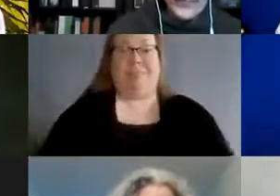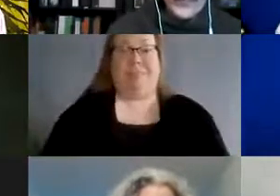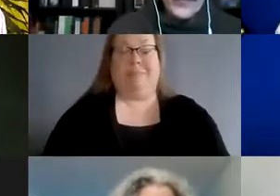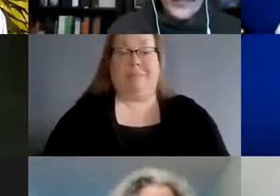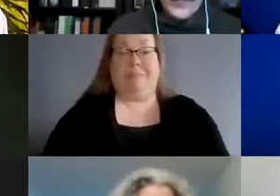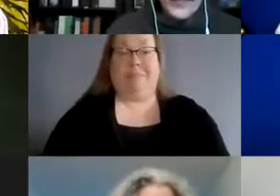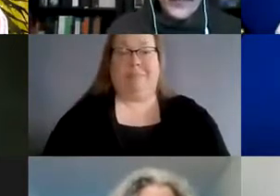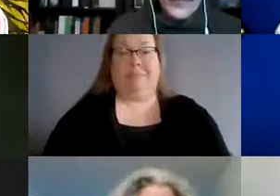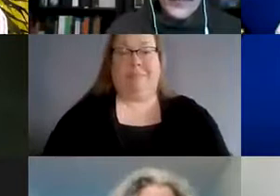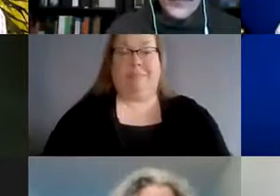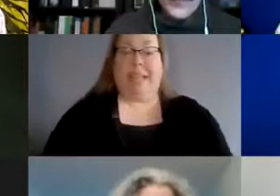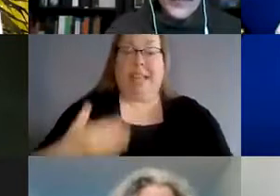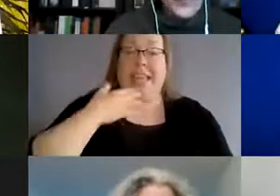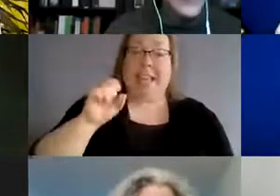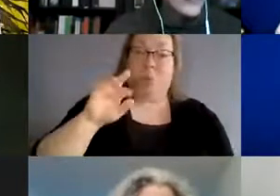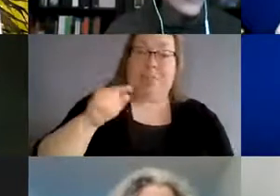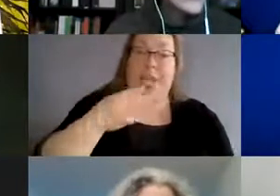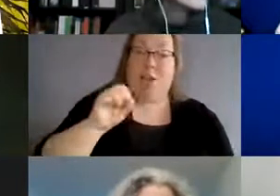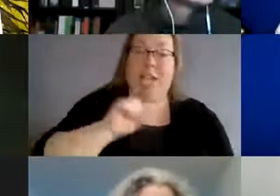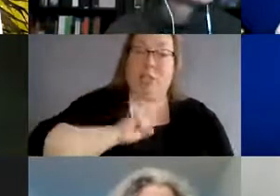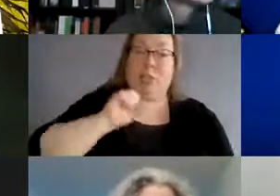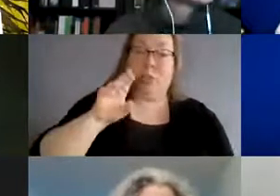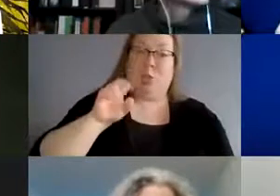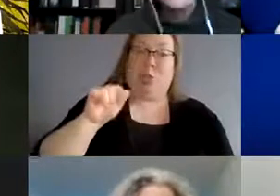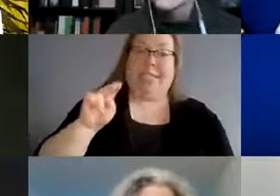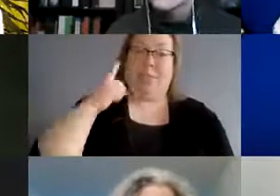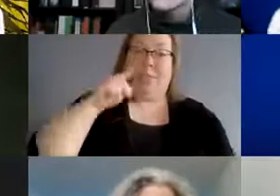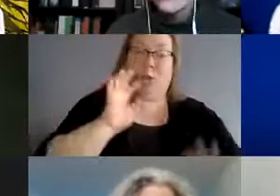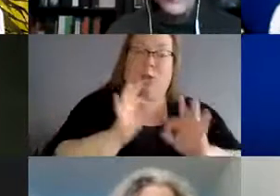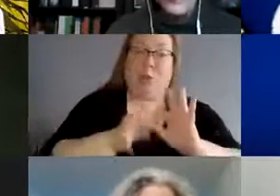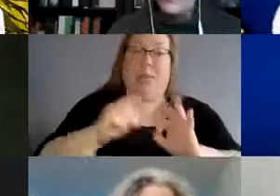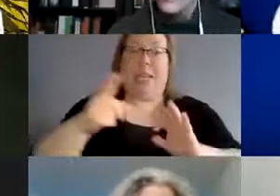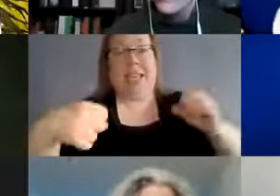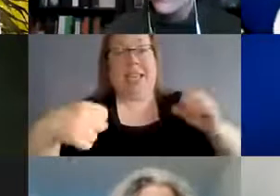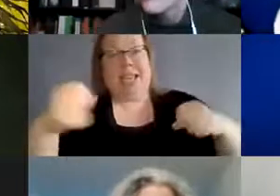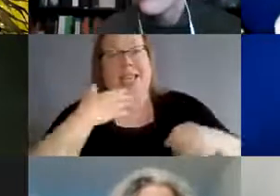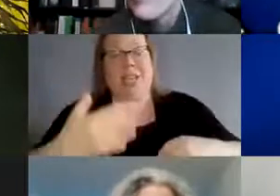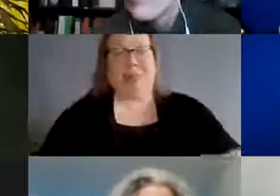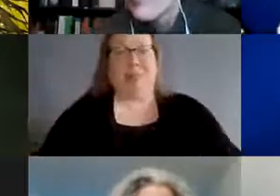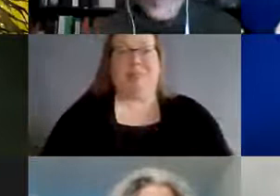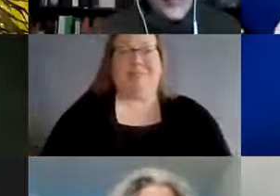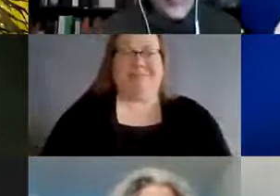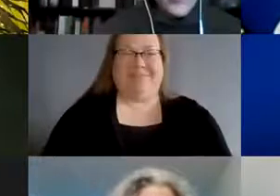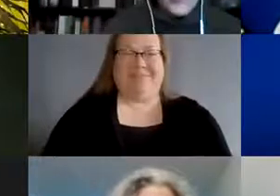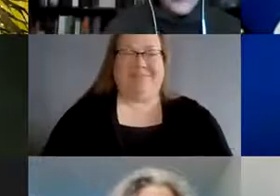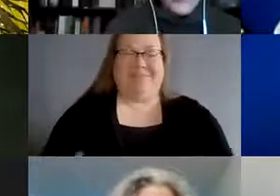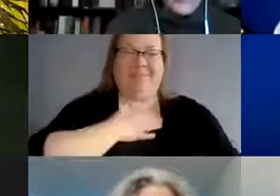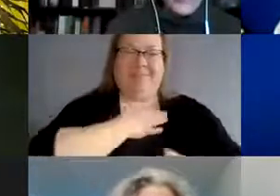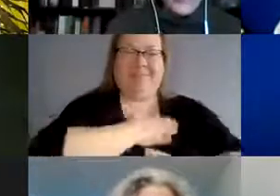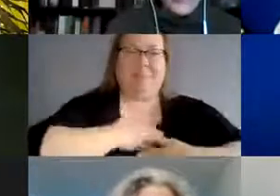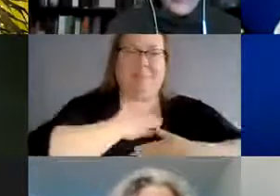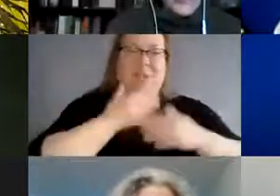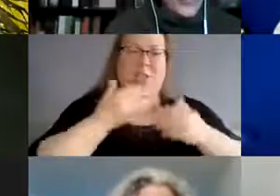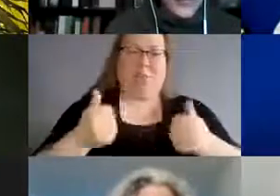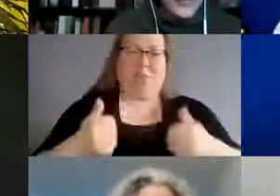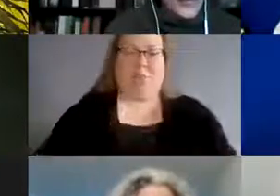And thank you, Sarah and Susan, for your interpreting. Yes. Thank you to the interpreters and for all of you.